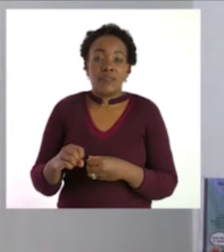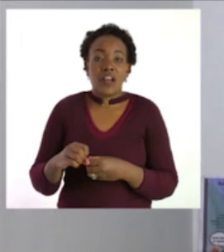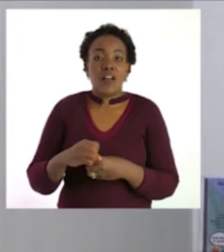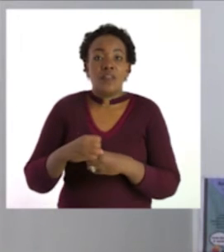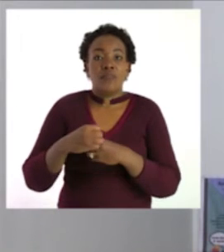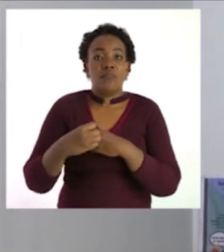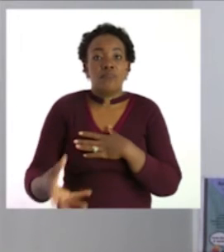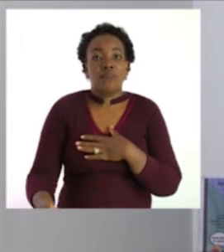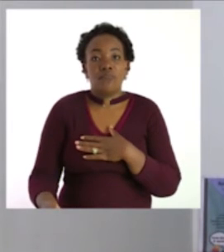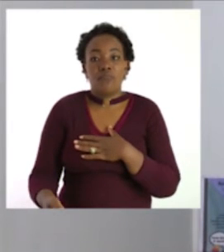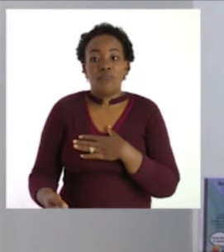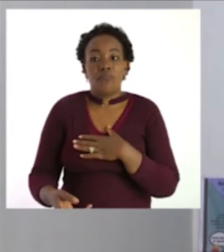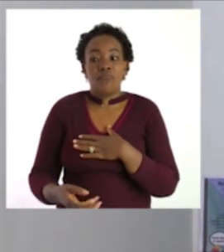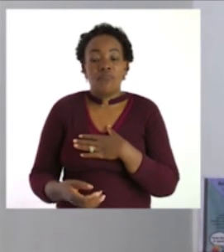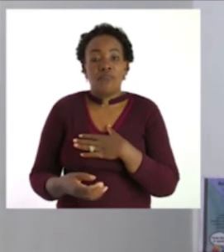missing.